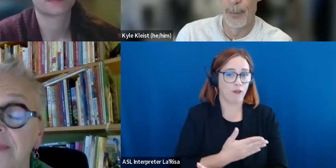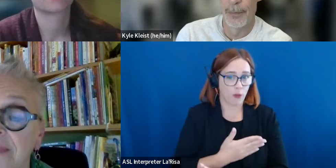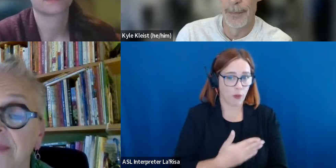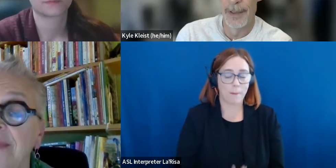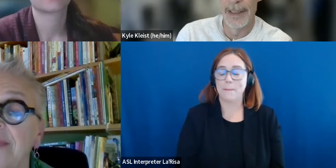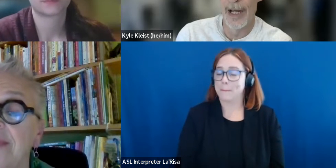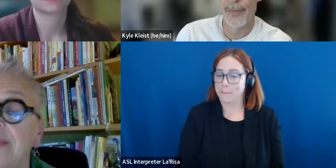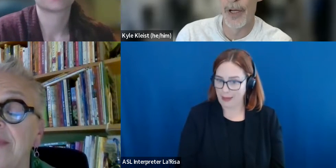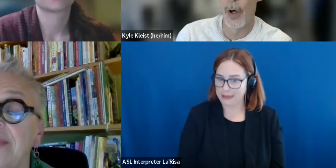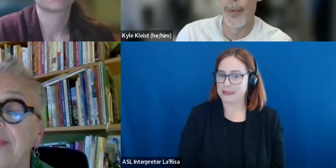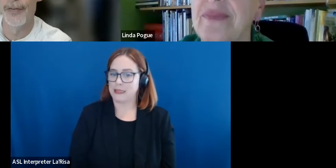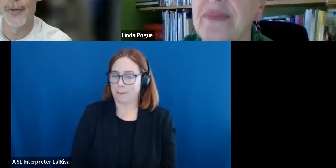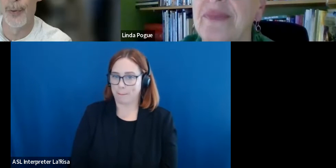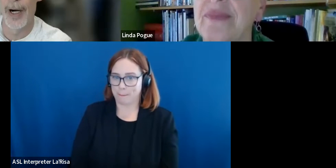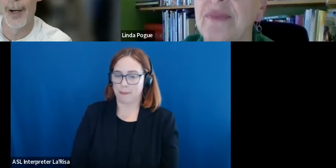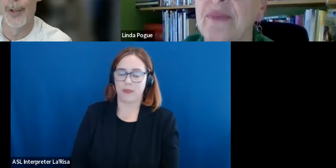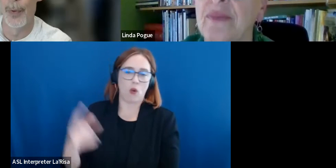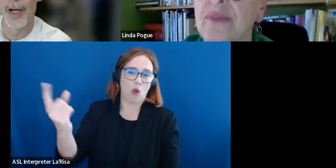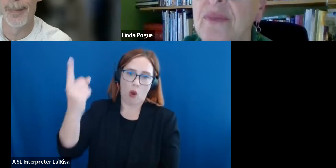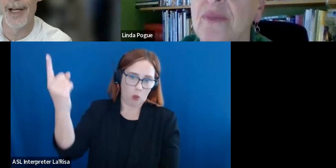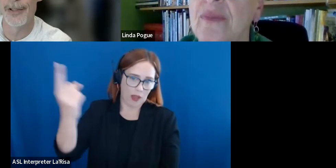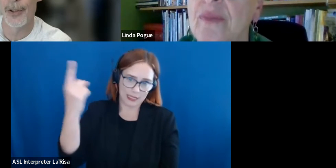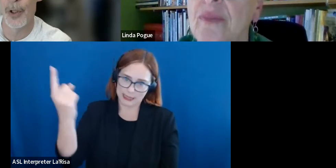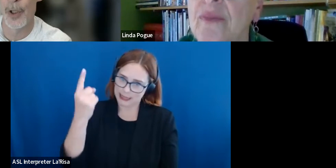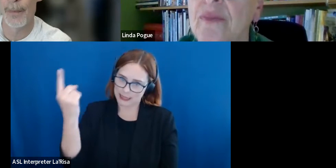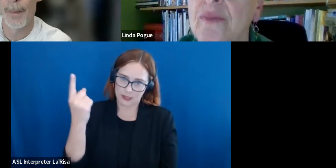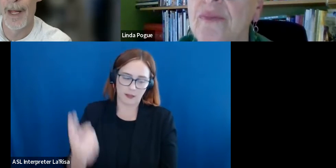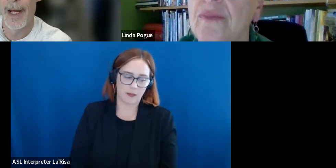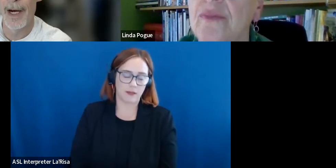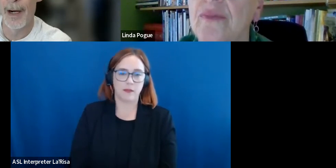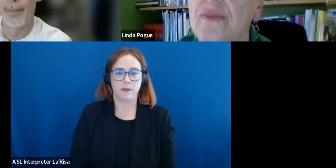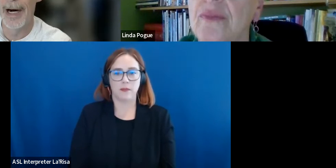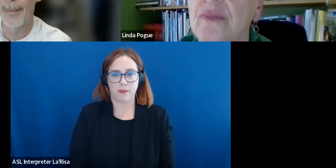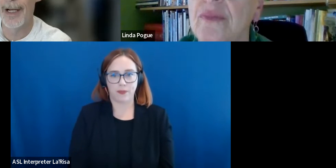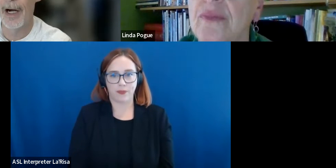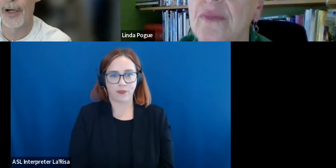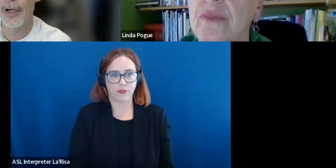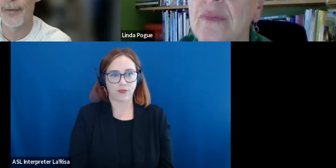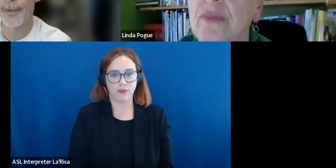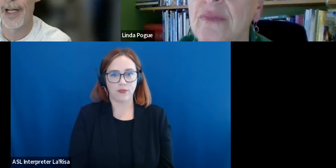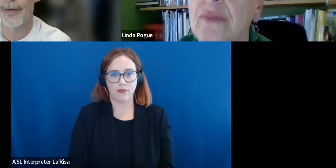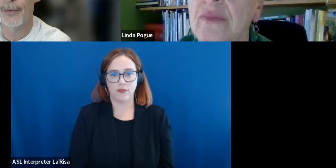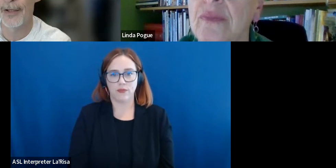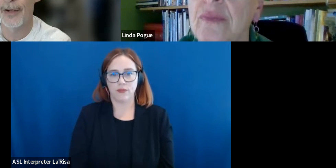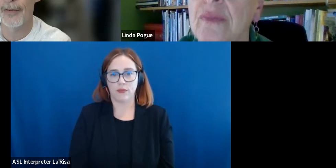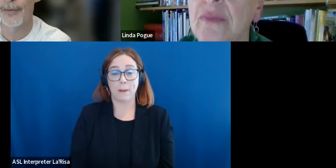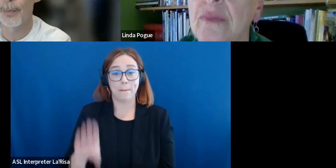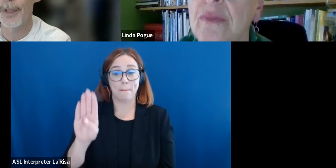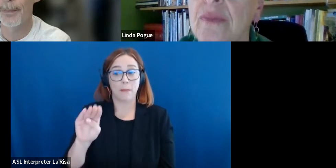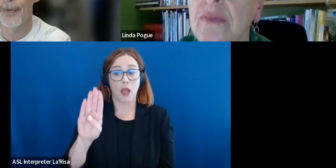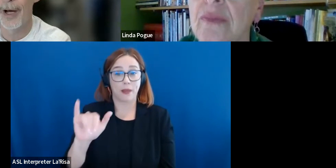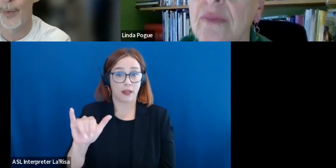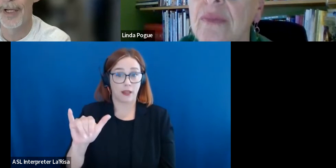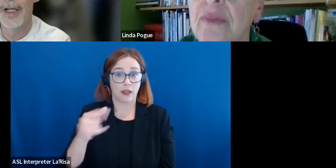Yes. Yes, we always do. We want to make sure Bobby, our transportation director, has